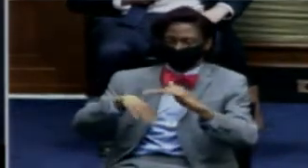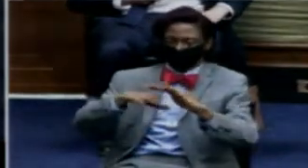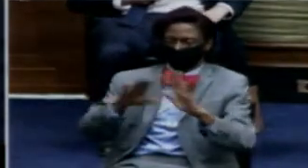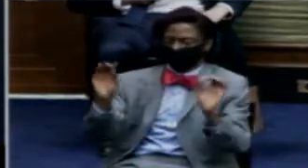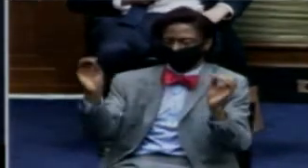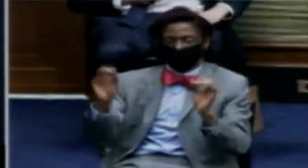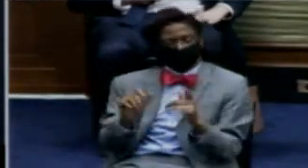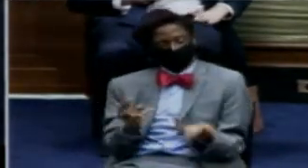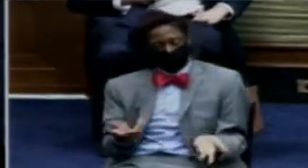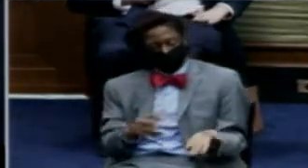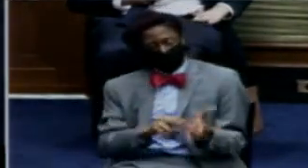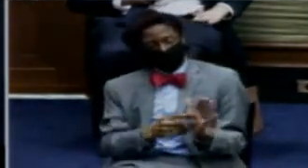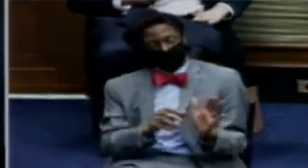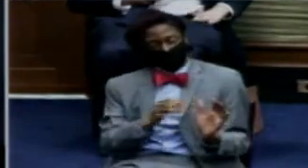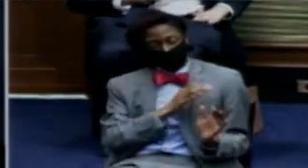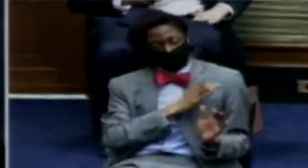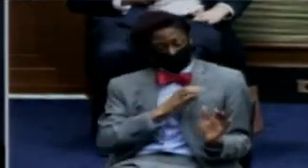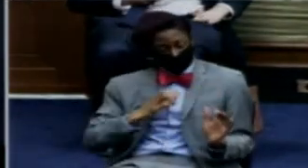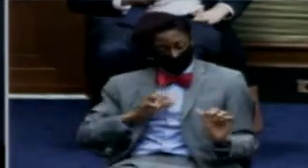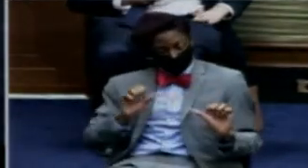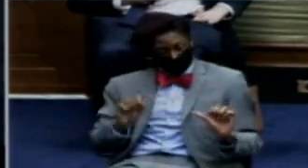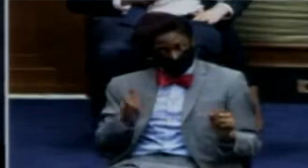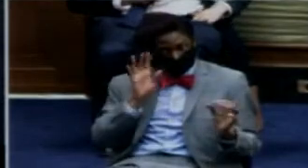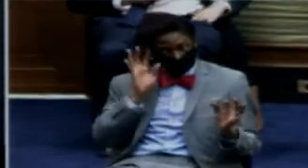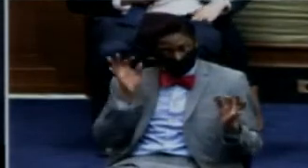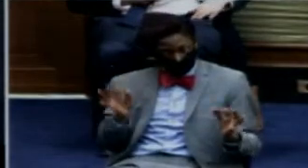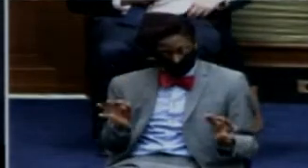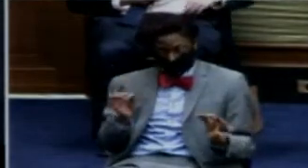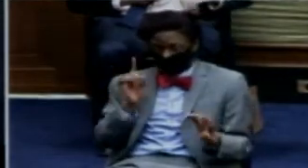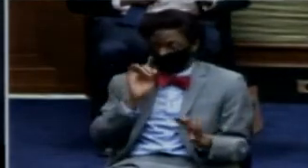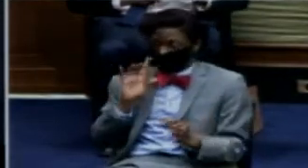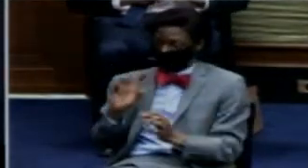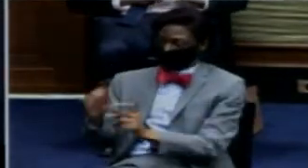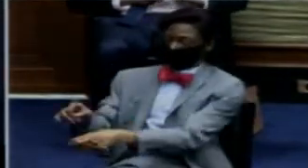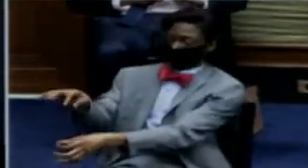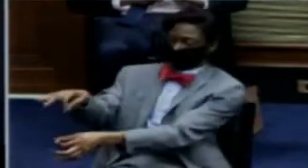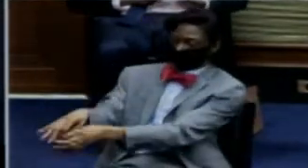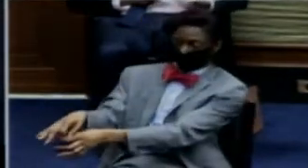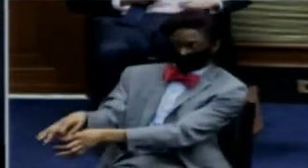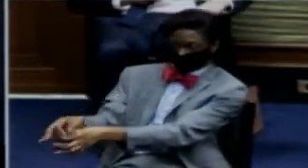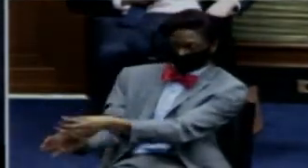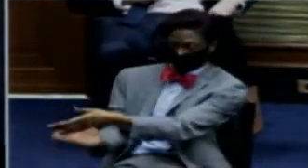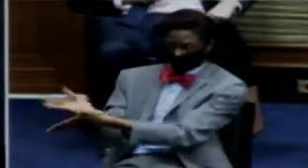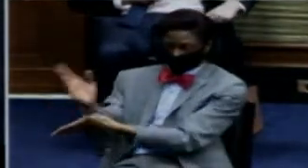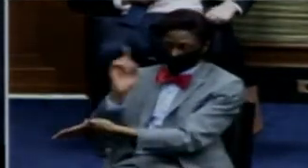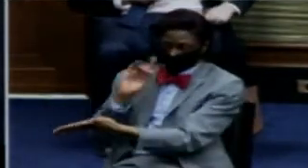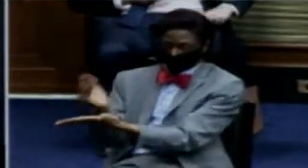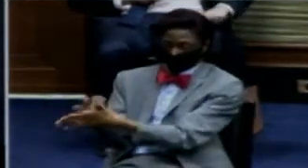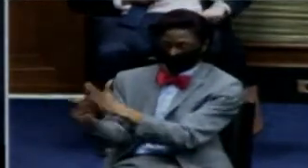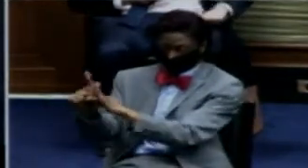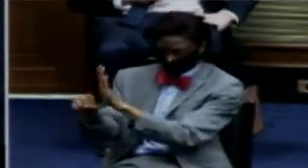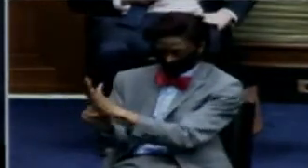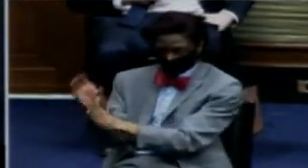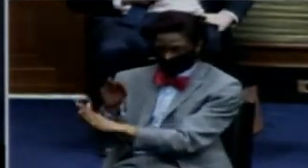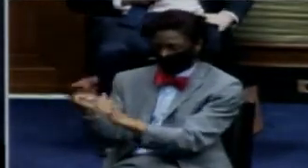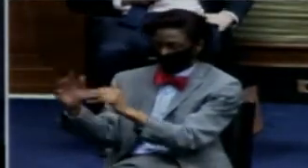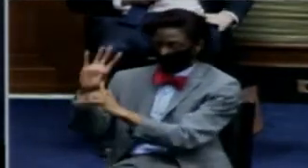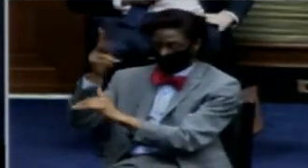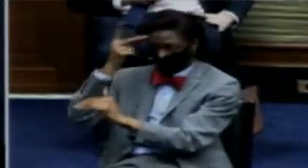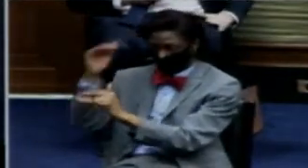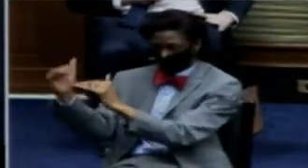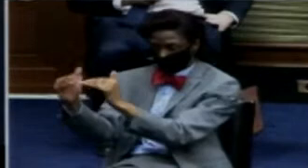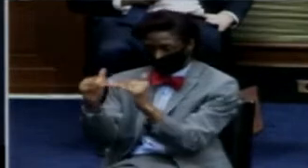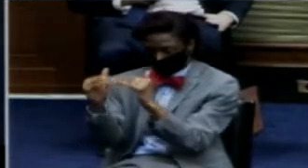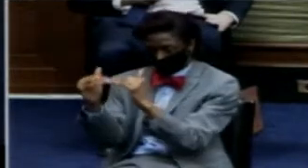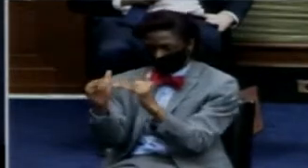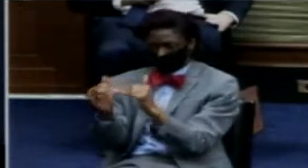Congress decide, for the purposes of enfranchising a new state and guaranteeing political equality, to cede the lands